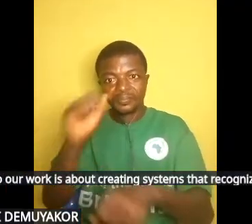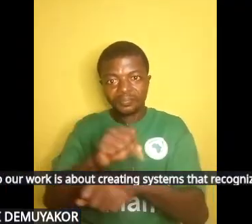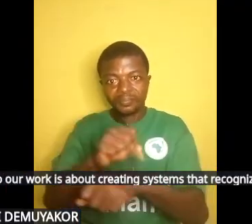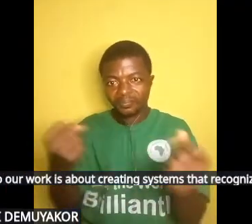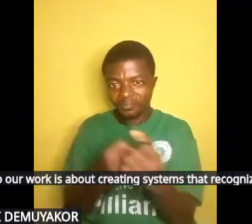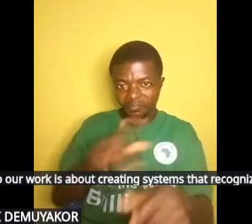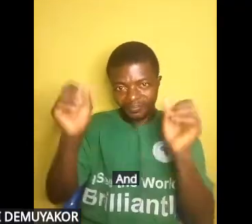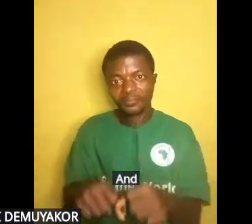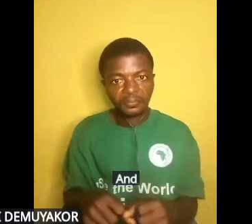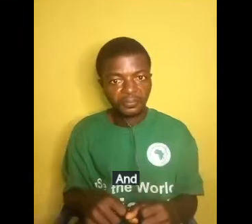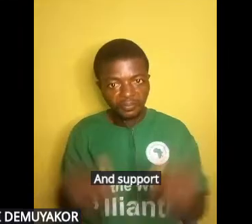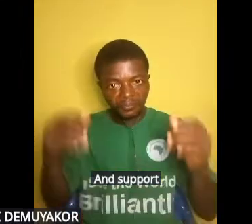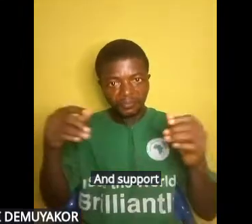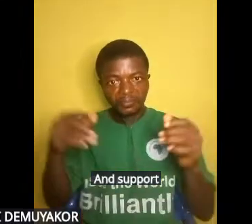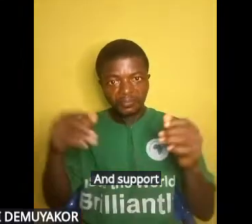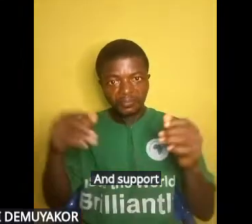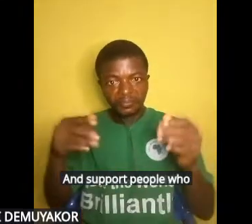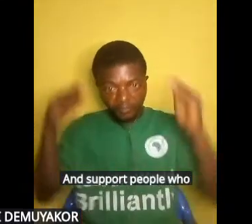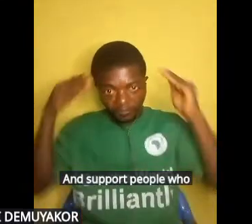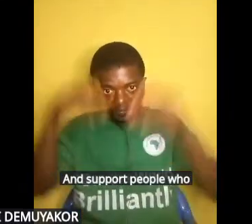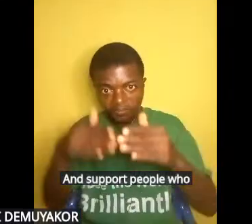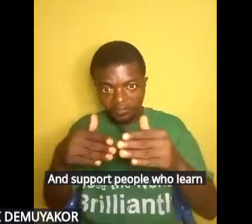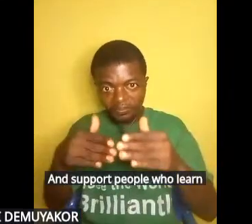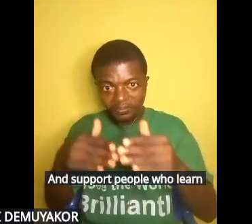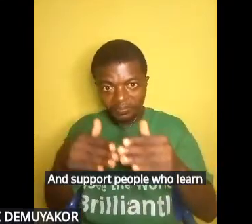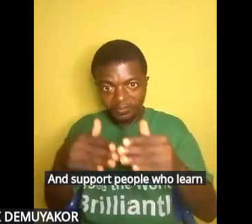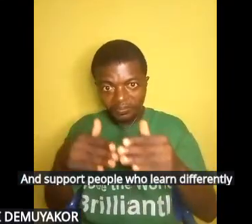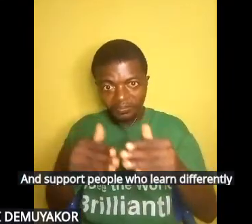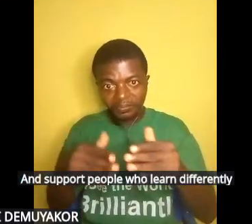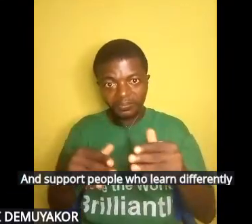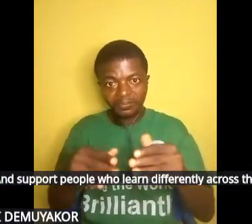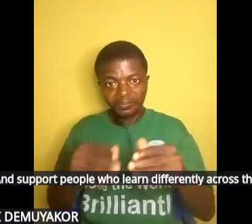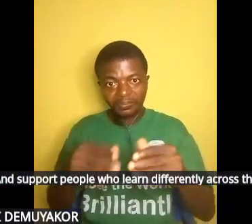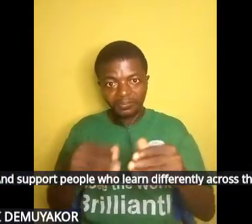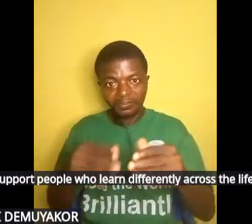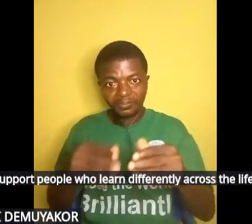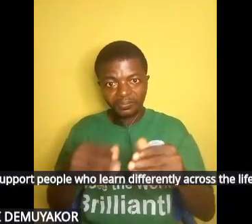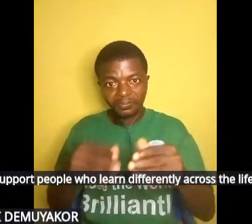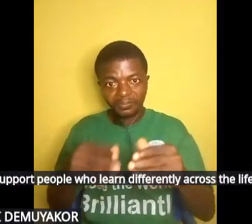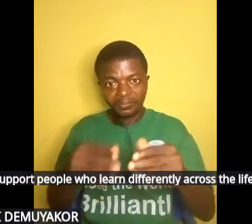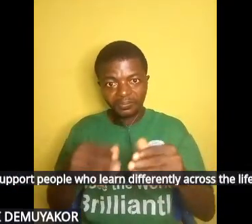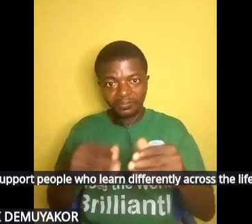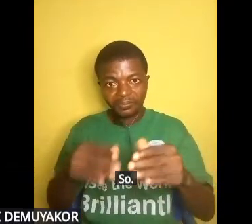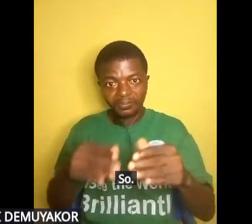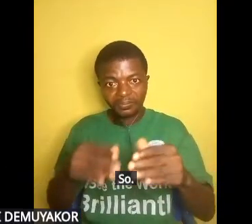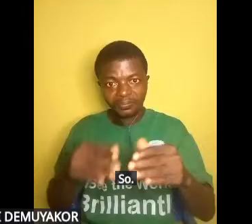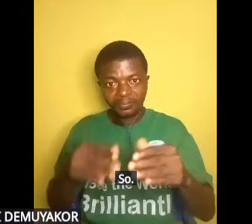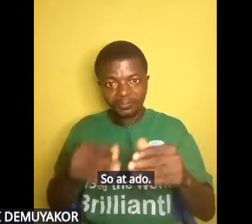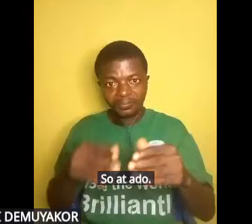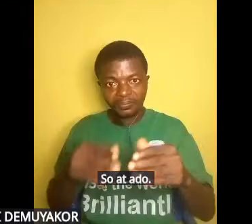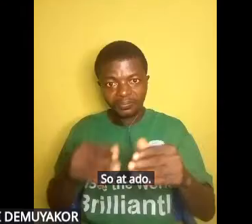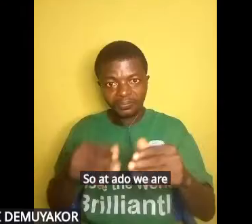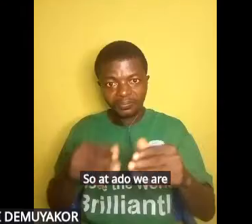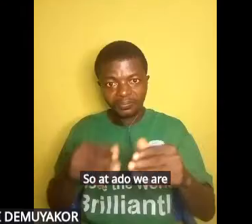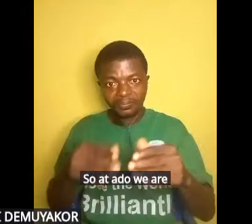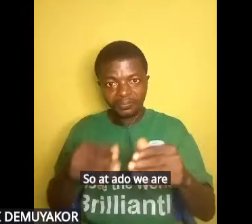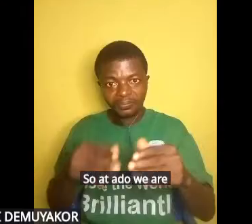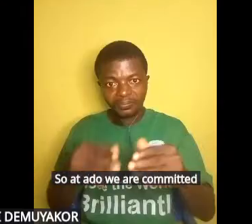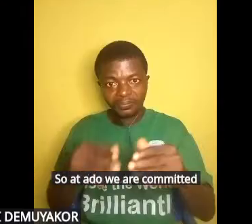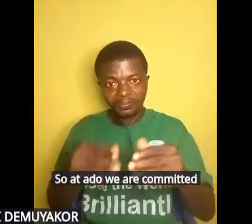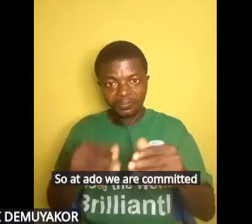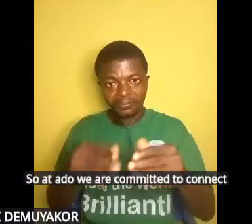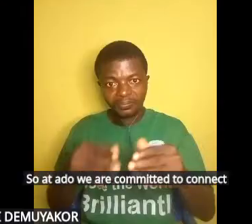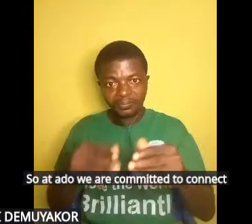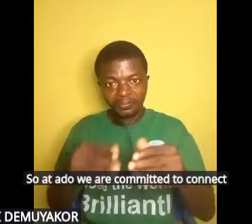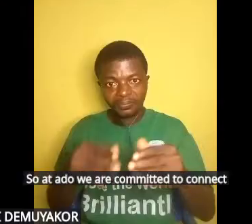and support people who learn differently across the lifespan. So at ADO, we are committed to